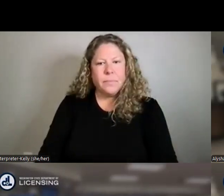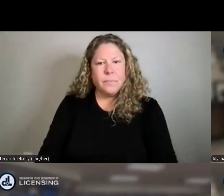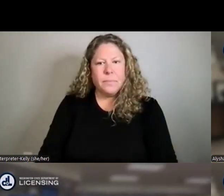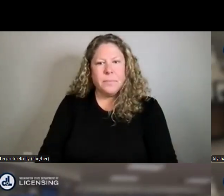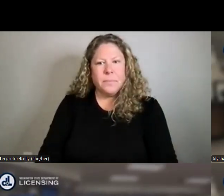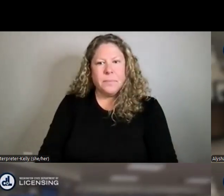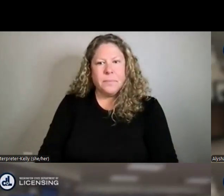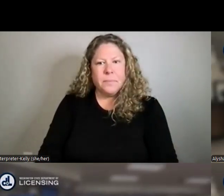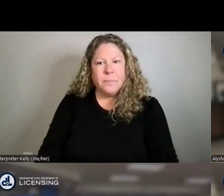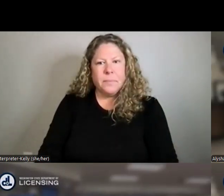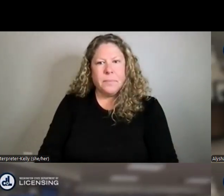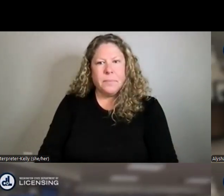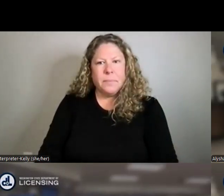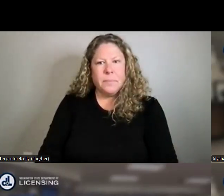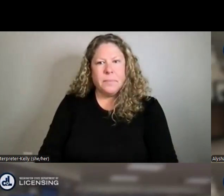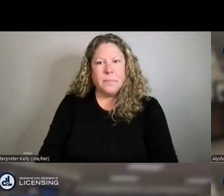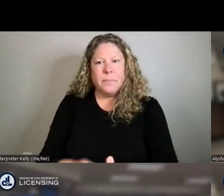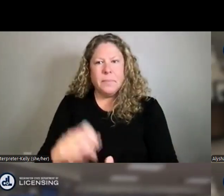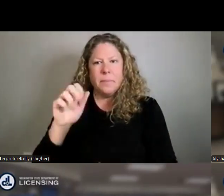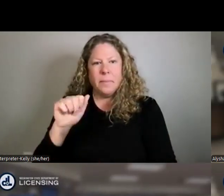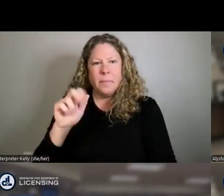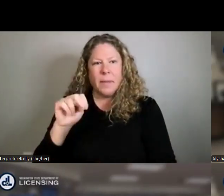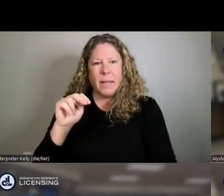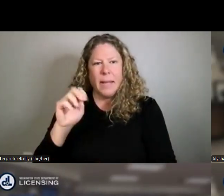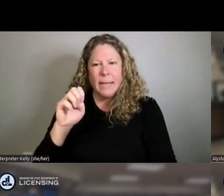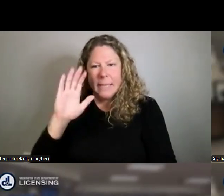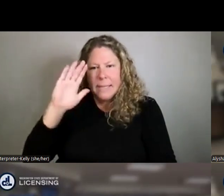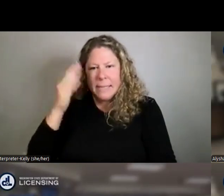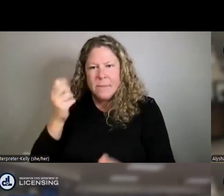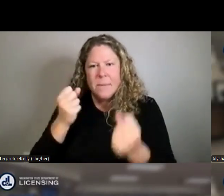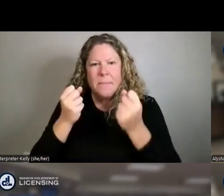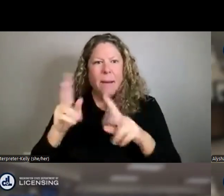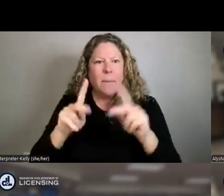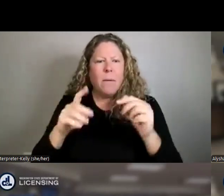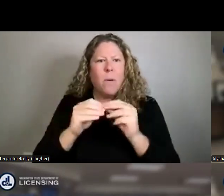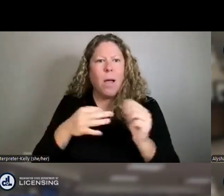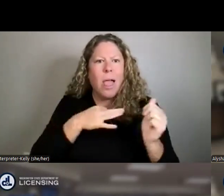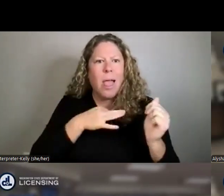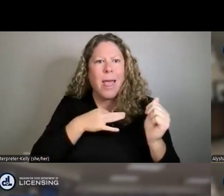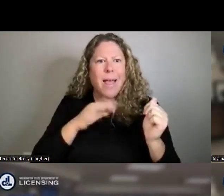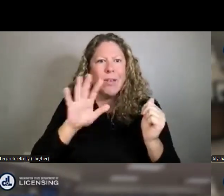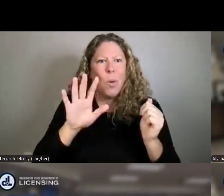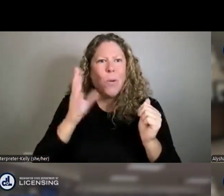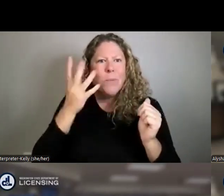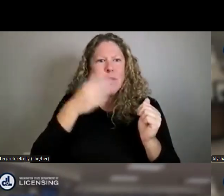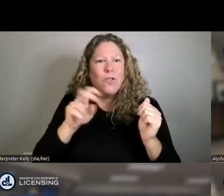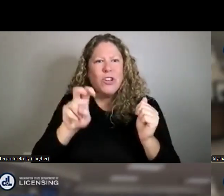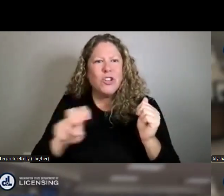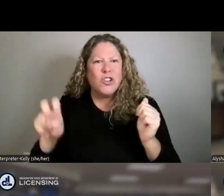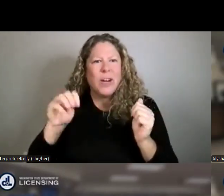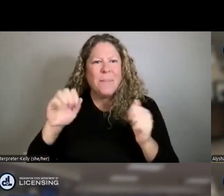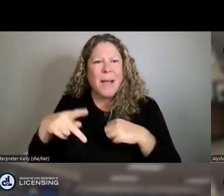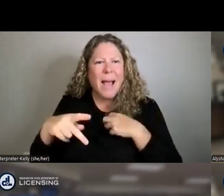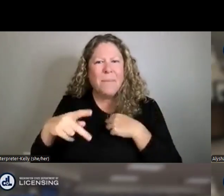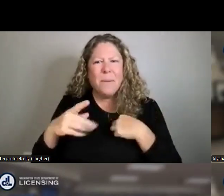Wonderful. We have a lot of interest in y'all's beautiful journey map that you shared today. Would you be willing